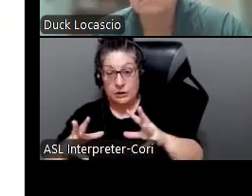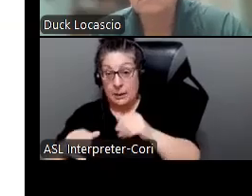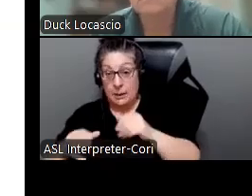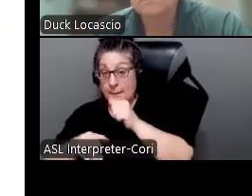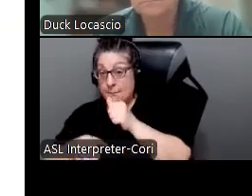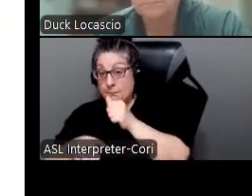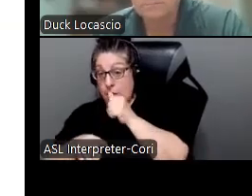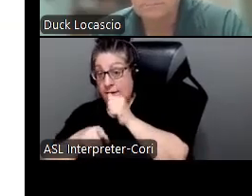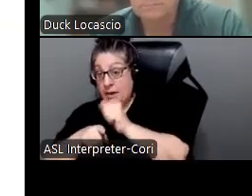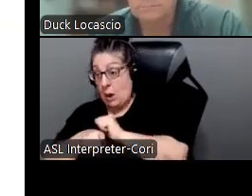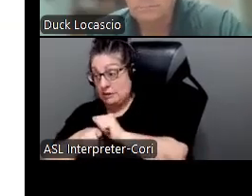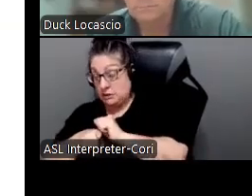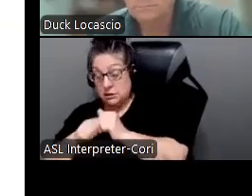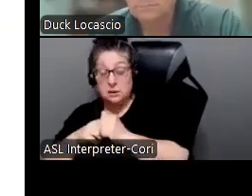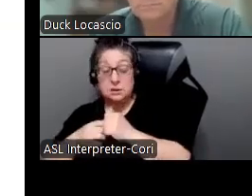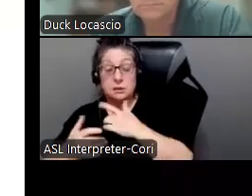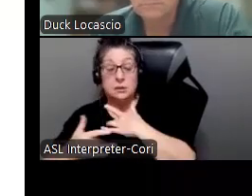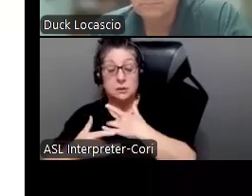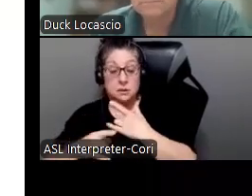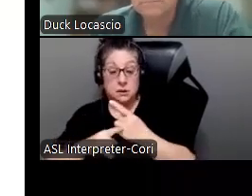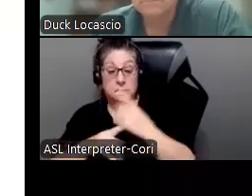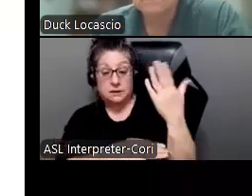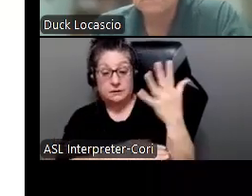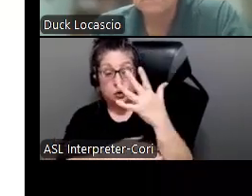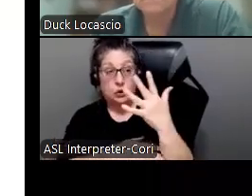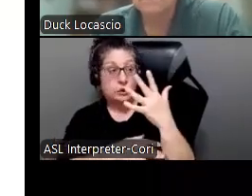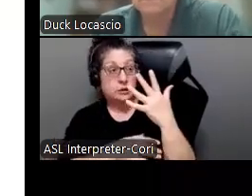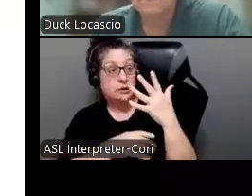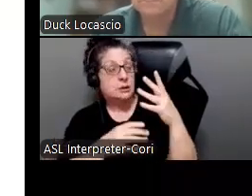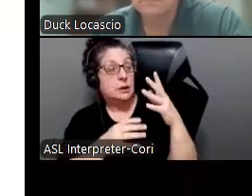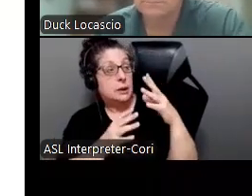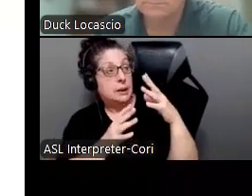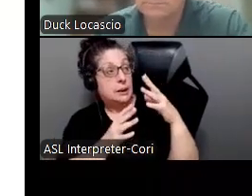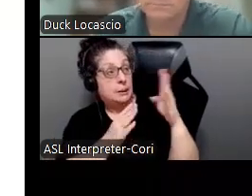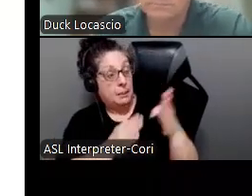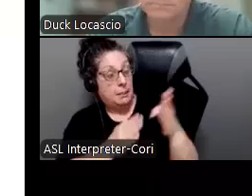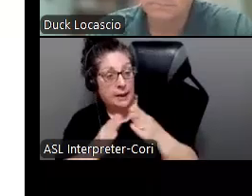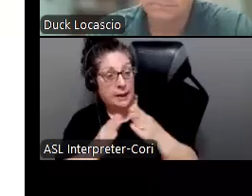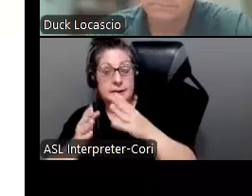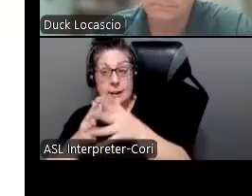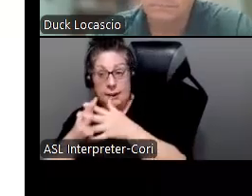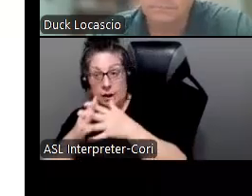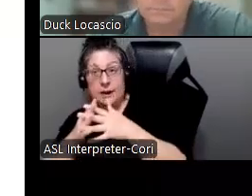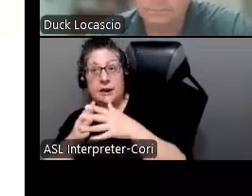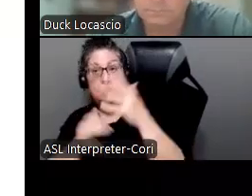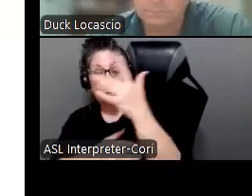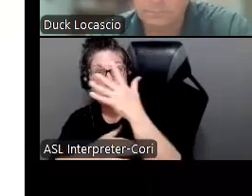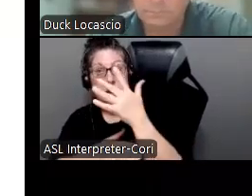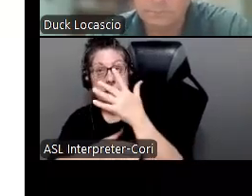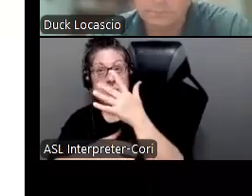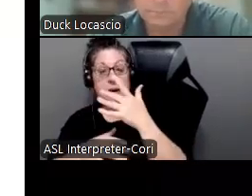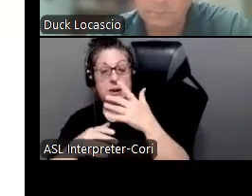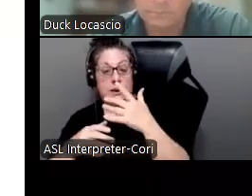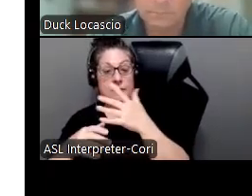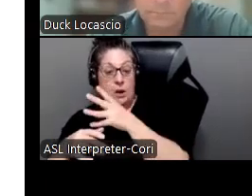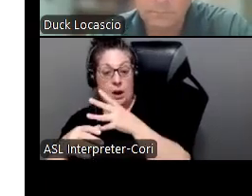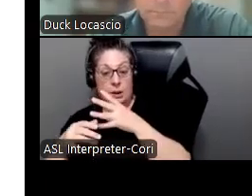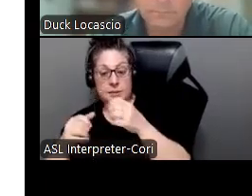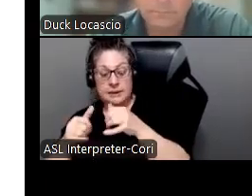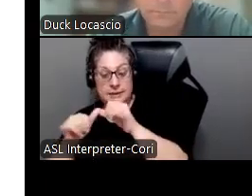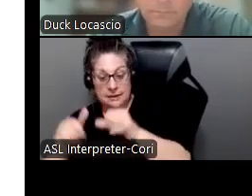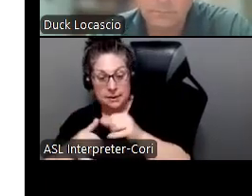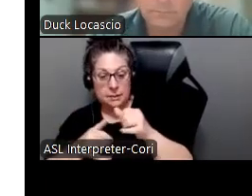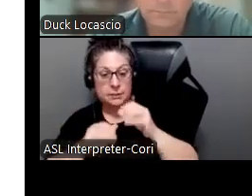practice, I use forest stewardship plans and American Tree Farm System to educate landowners and